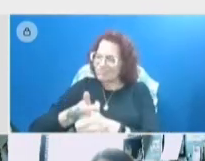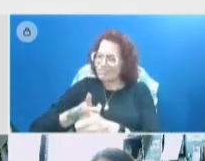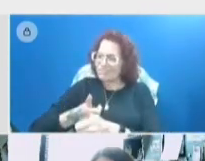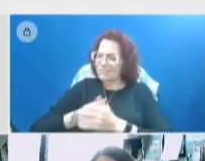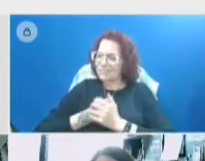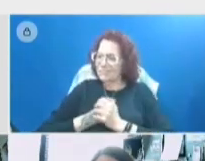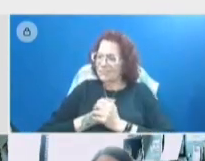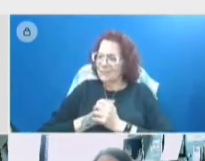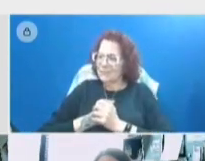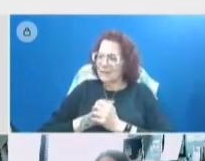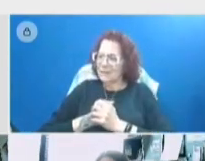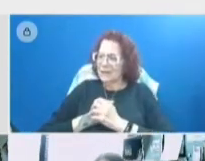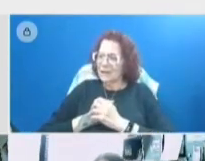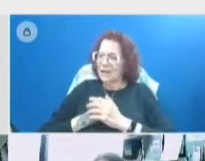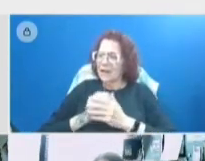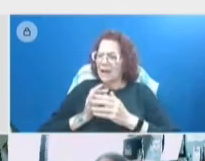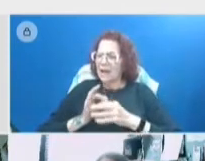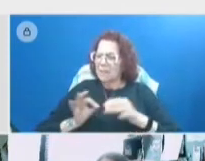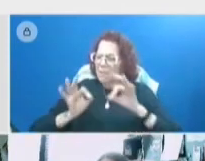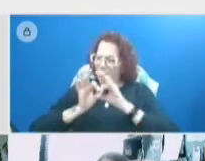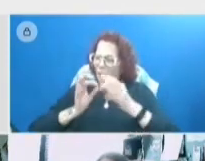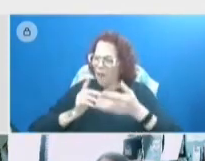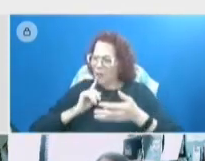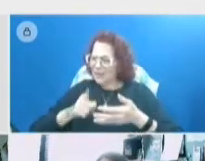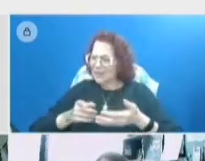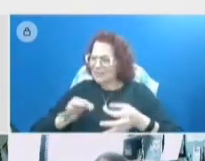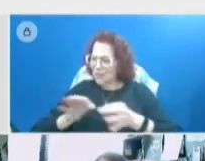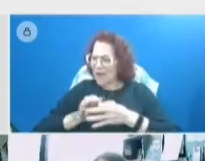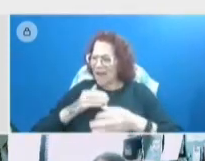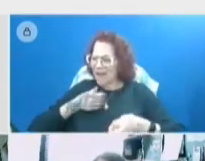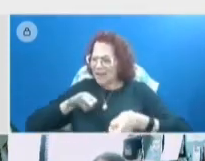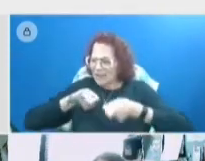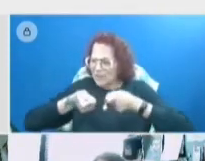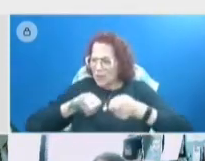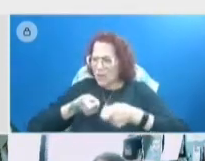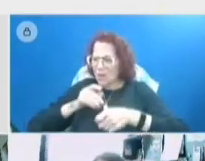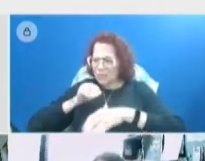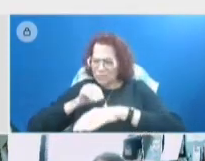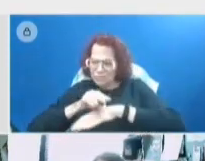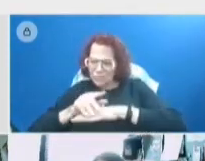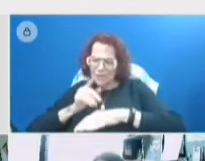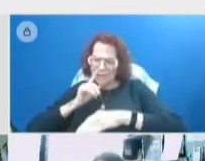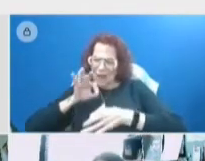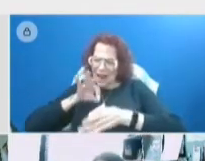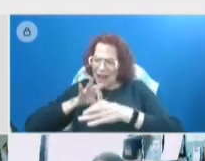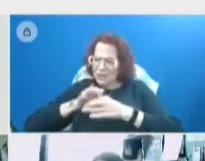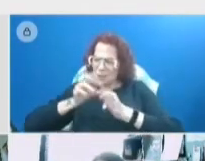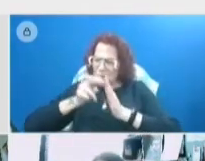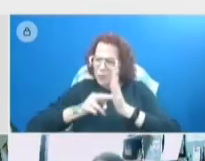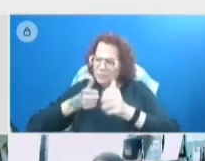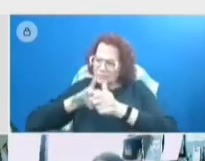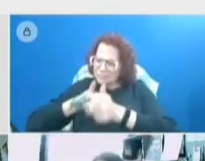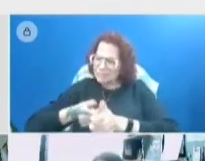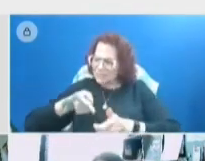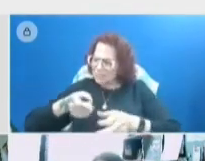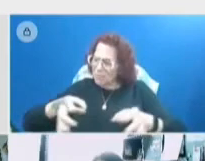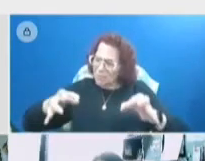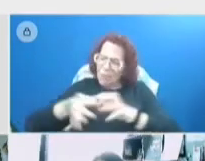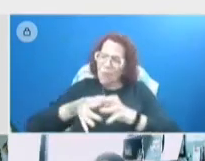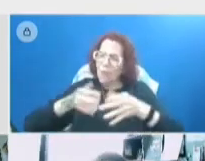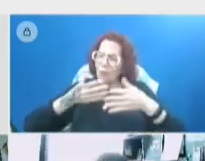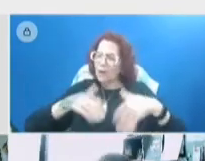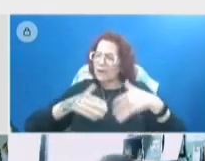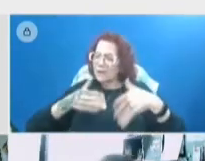administration of the election rules. Well, I think that given the fact that the